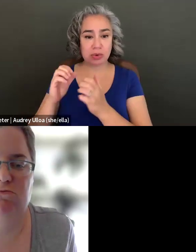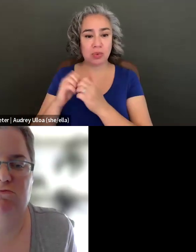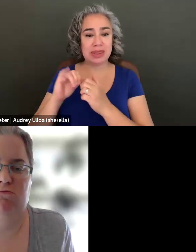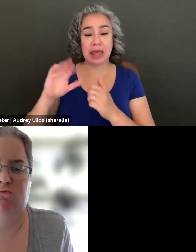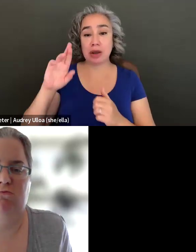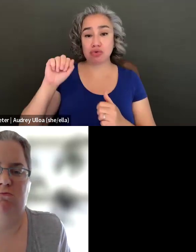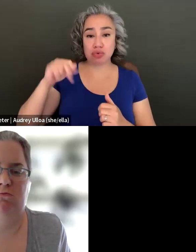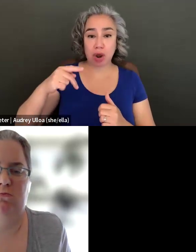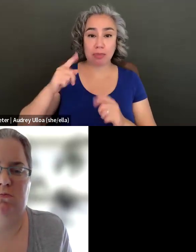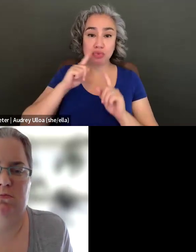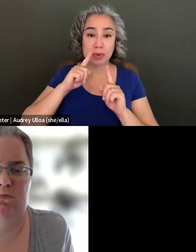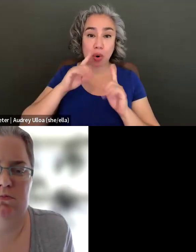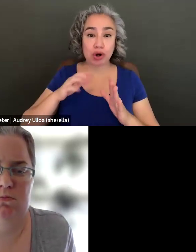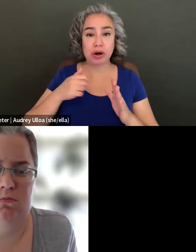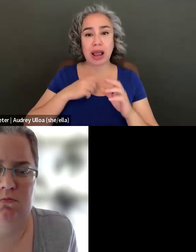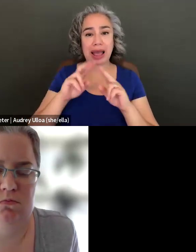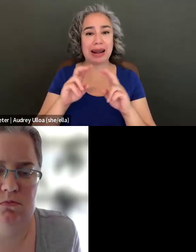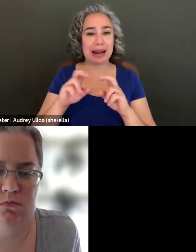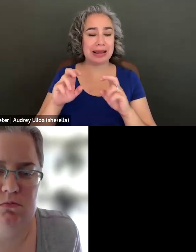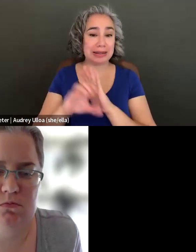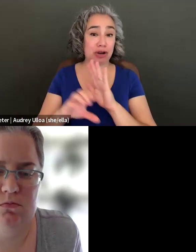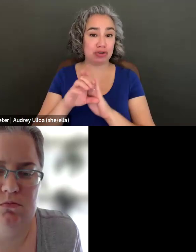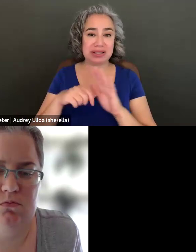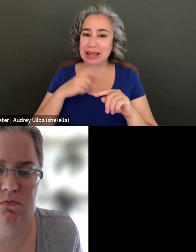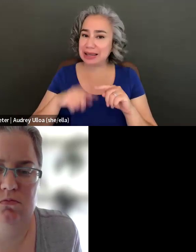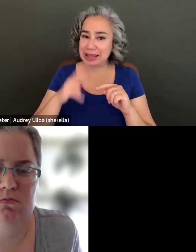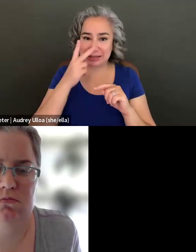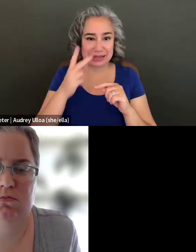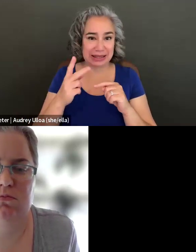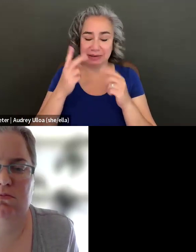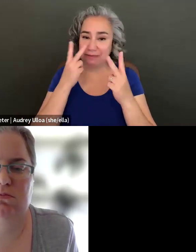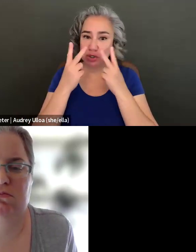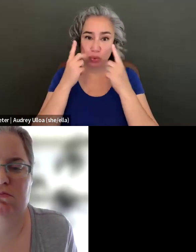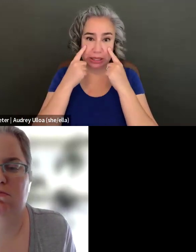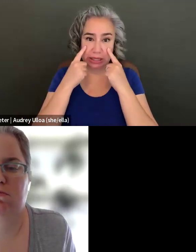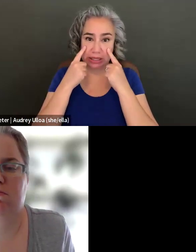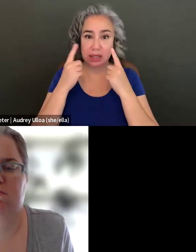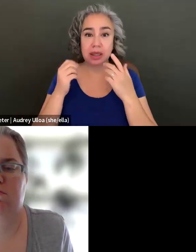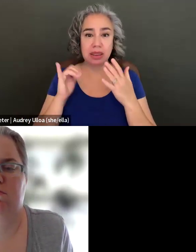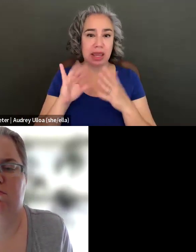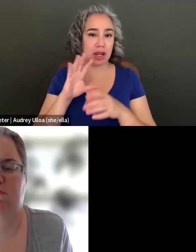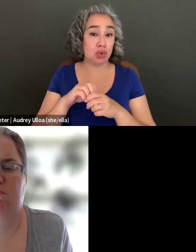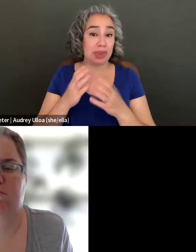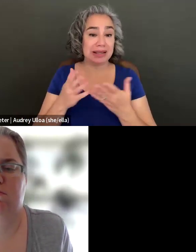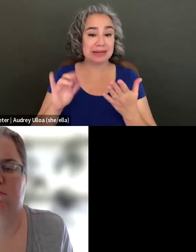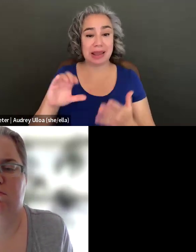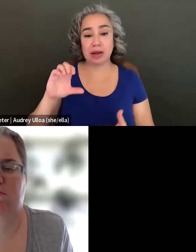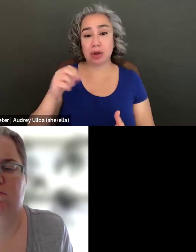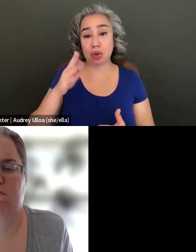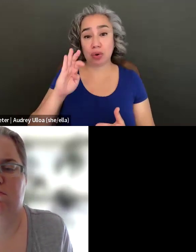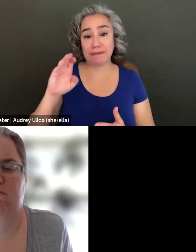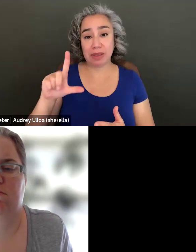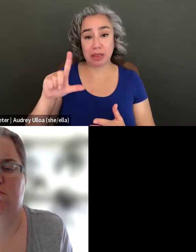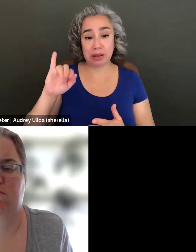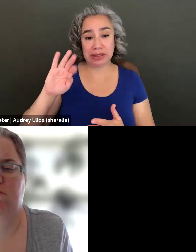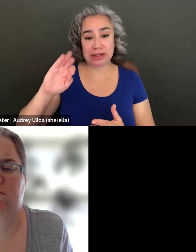Center allow me to analyze traits that I cannot see with my eyes, and that includes things like chlorophyll index and